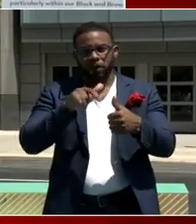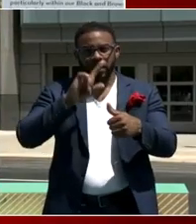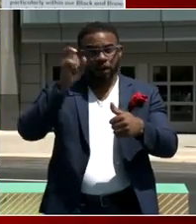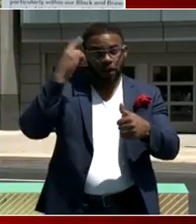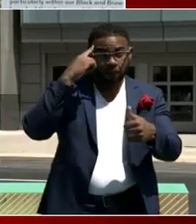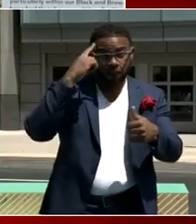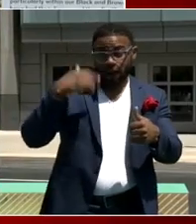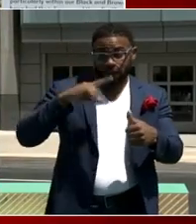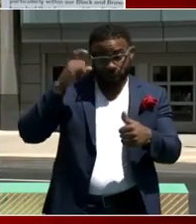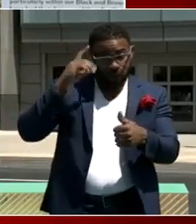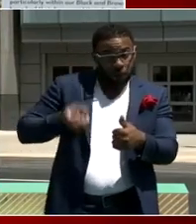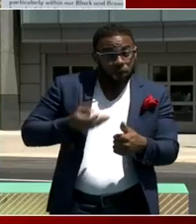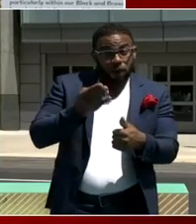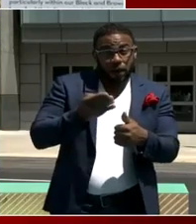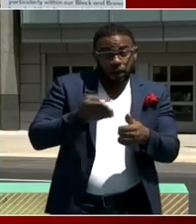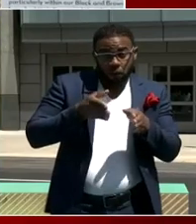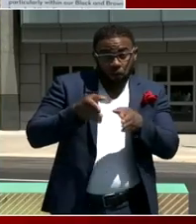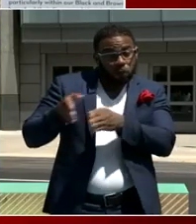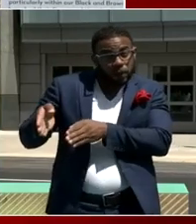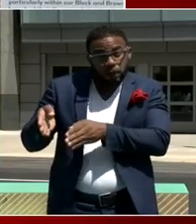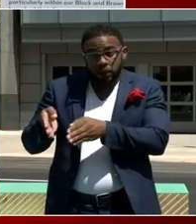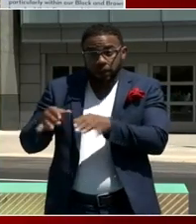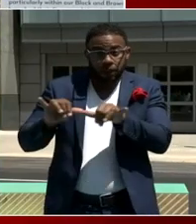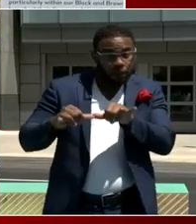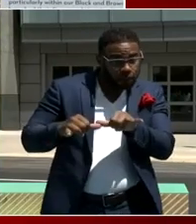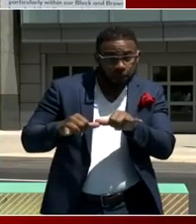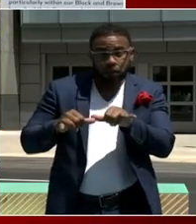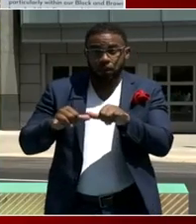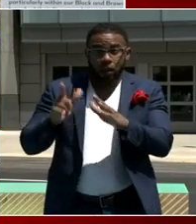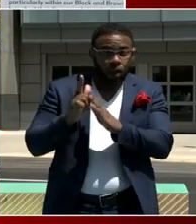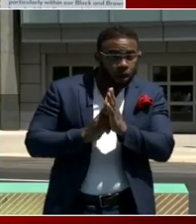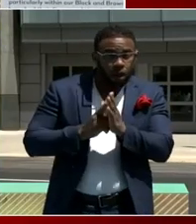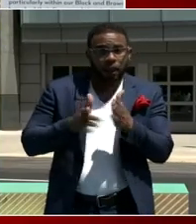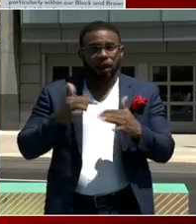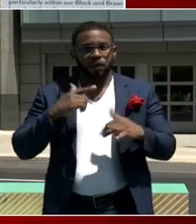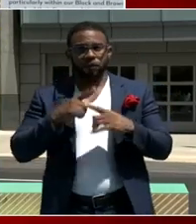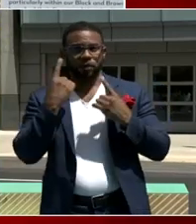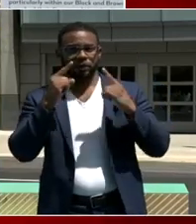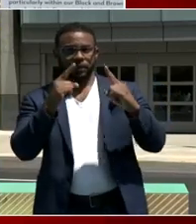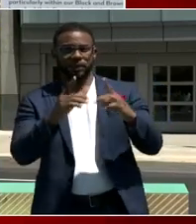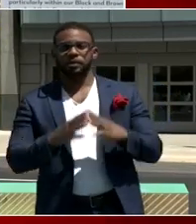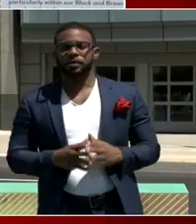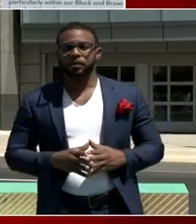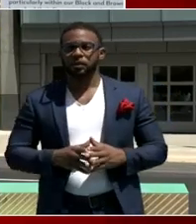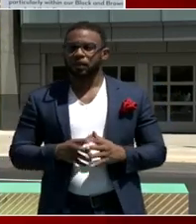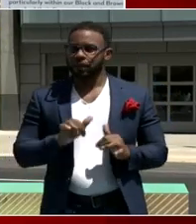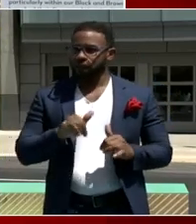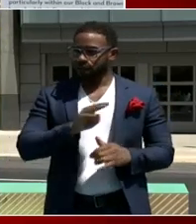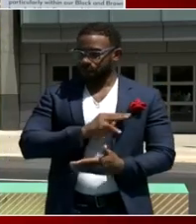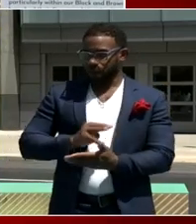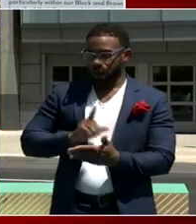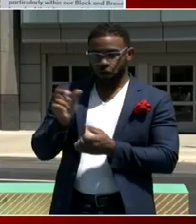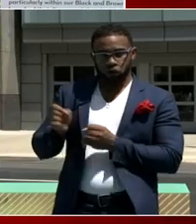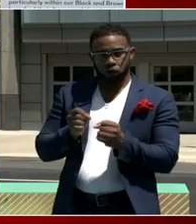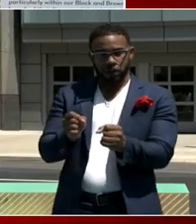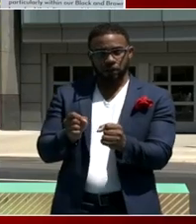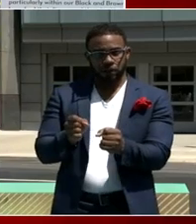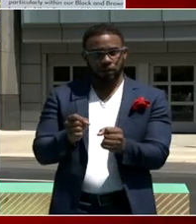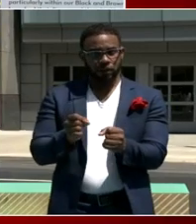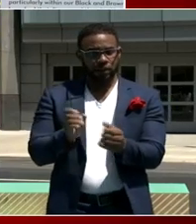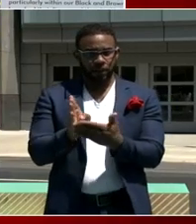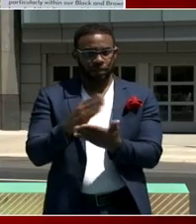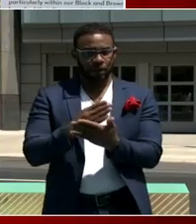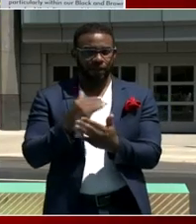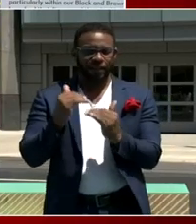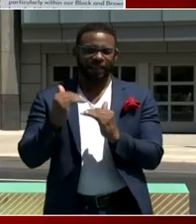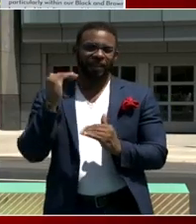and have a government that provides the means, the measures, and the laws that allow for success. This mayor and her strategy and the budget